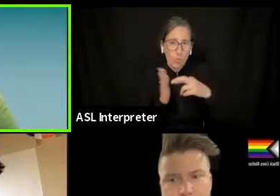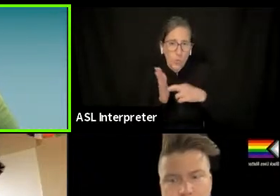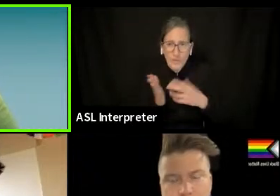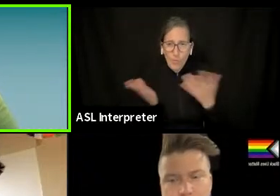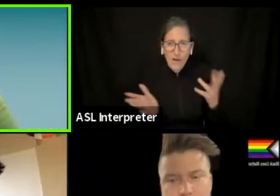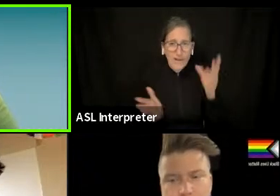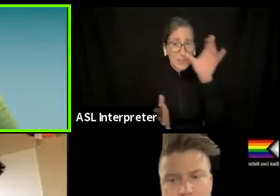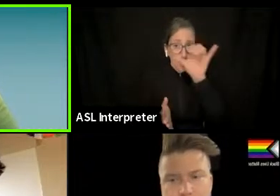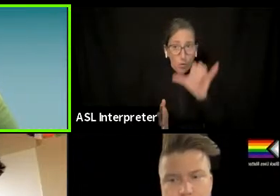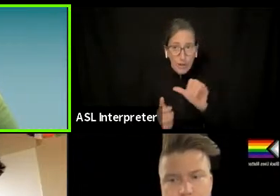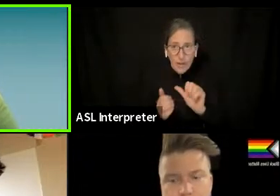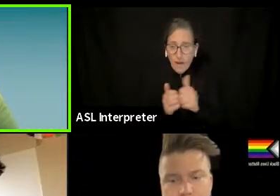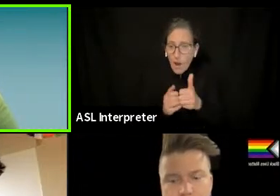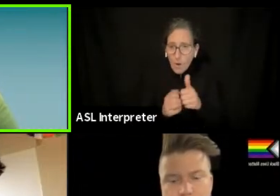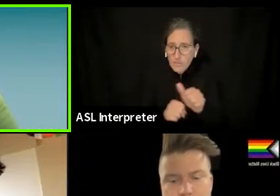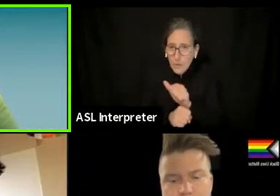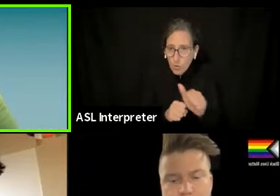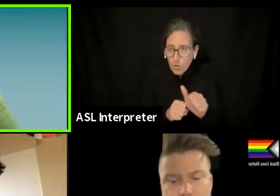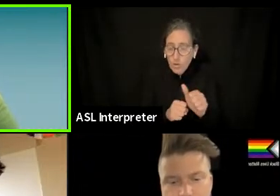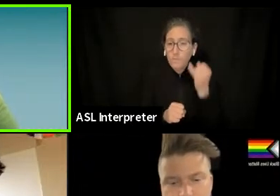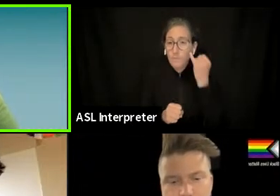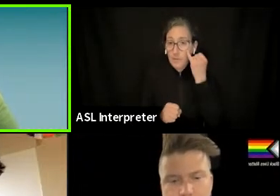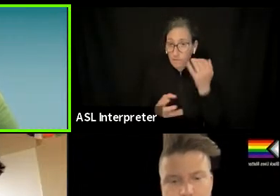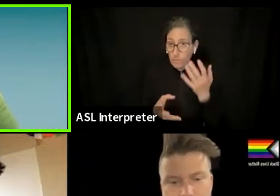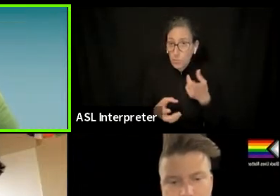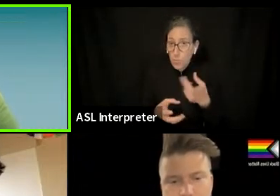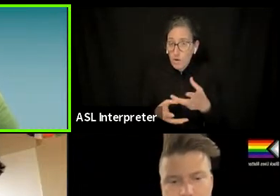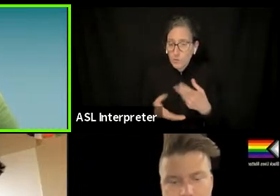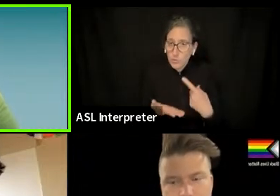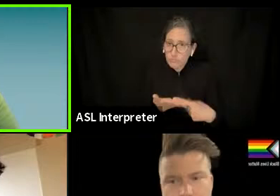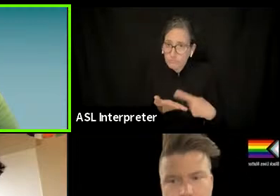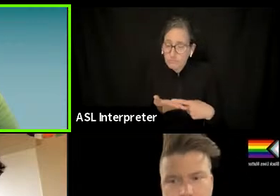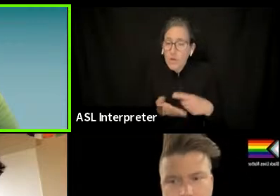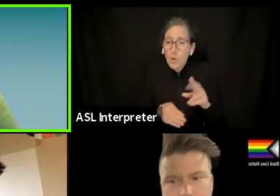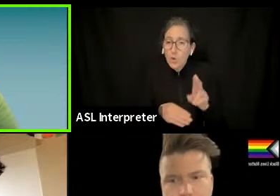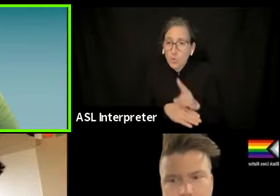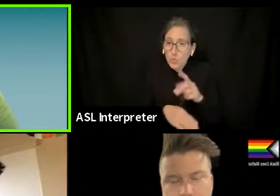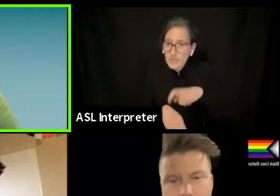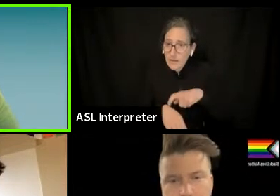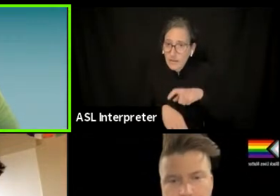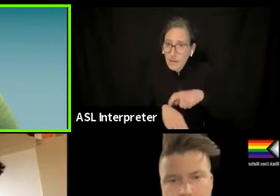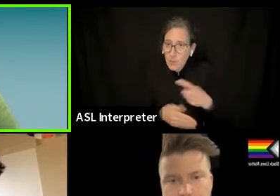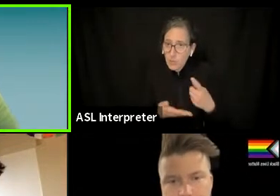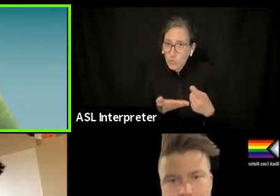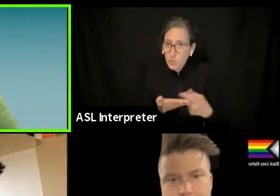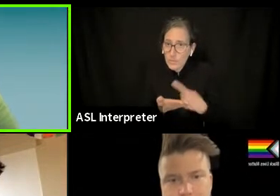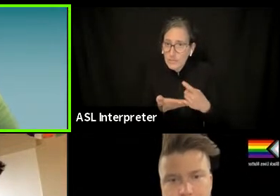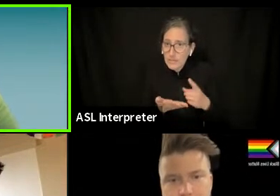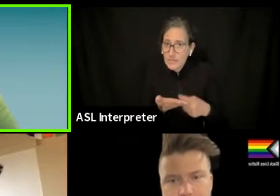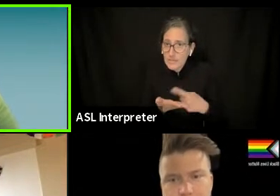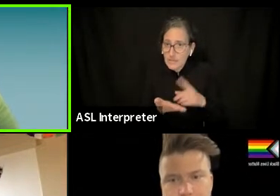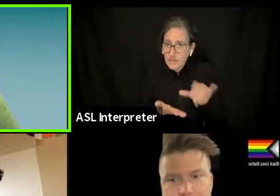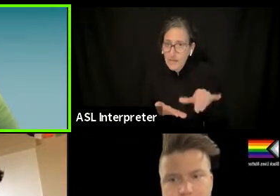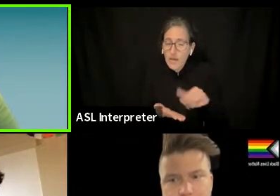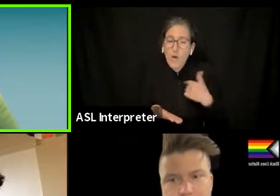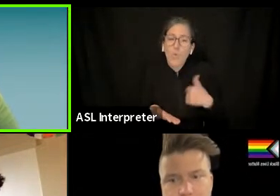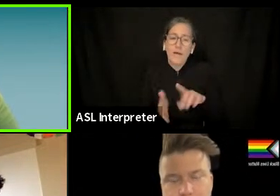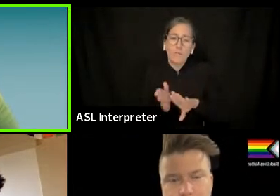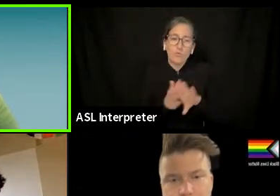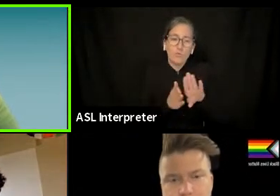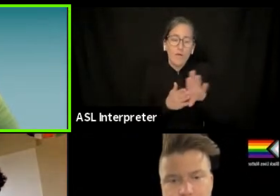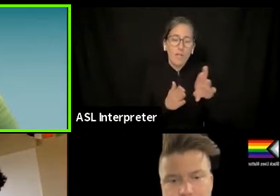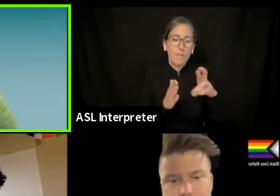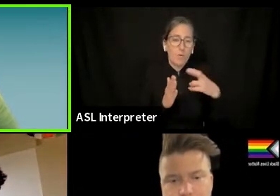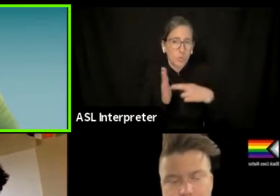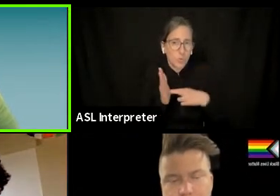this is something that you want to spend your time on, then we would need to develop the rules of procedure of how